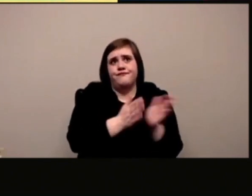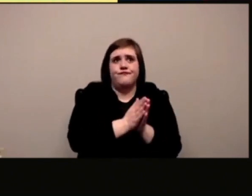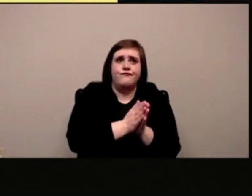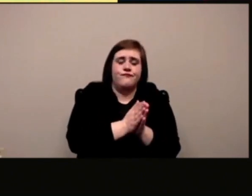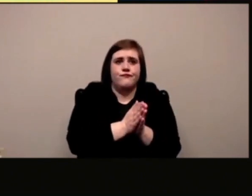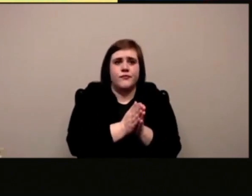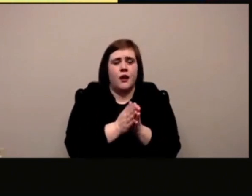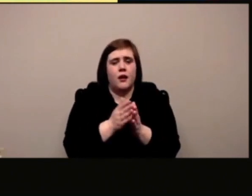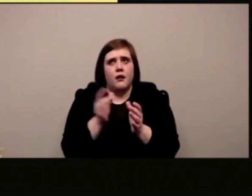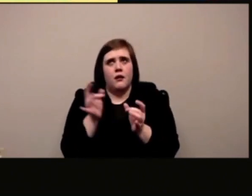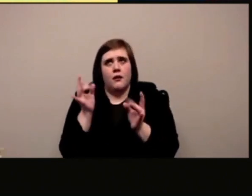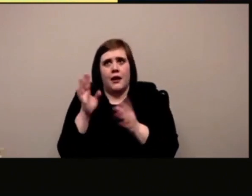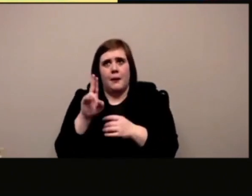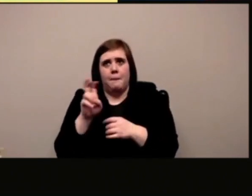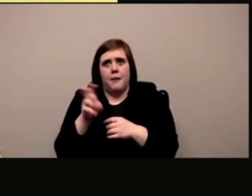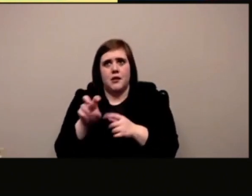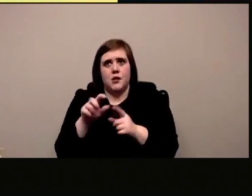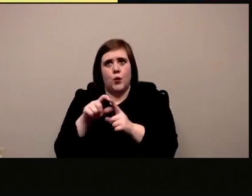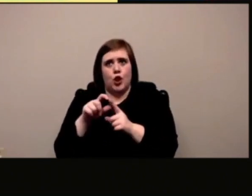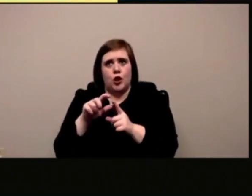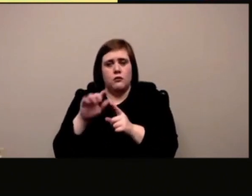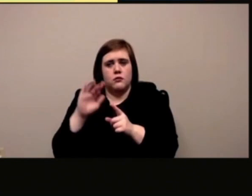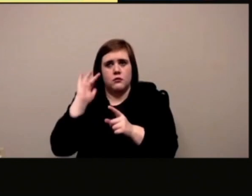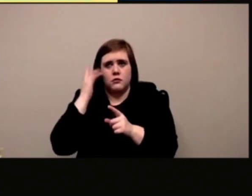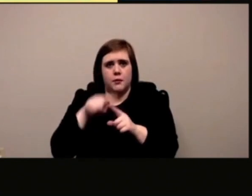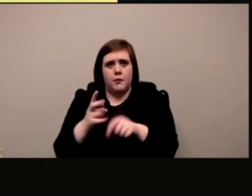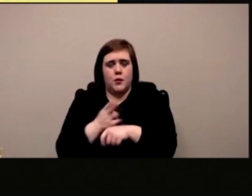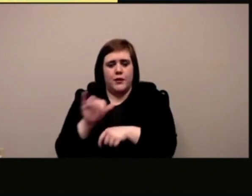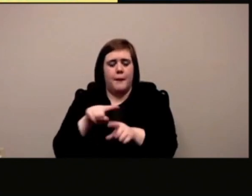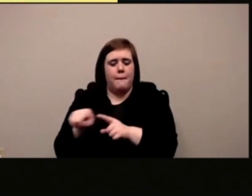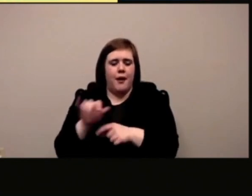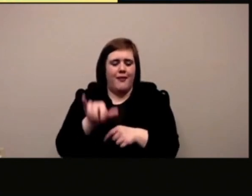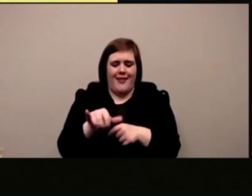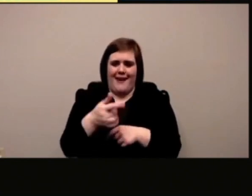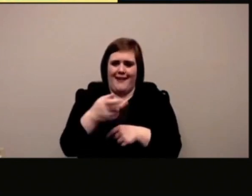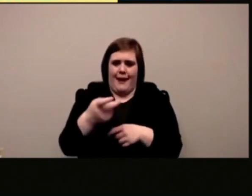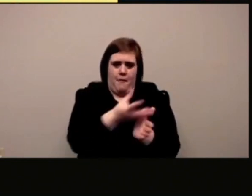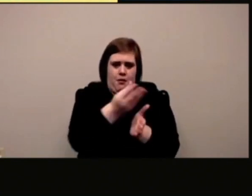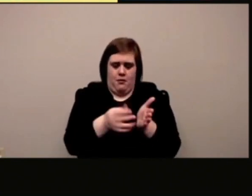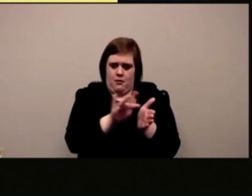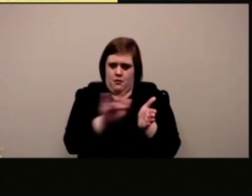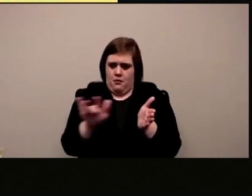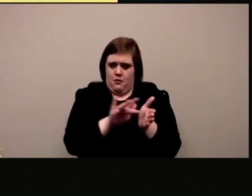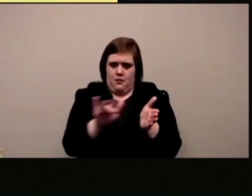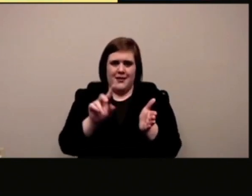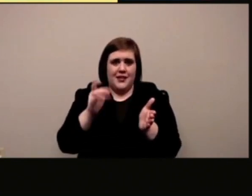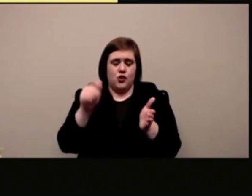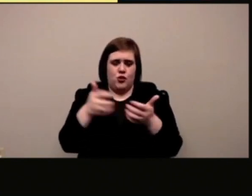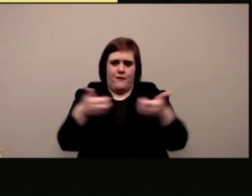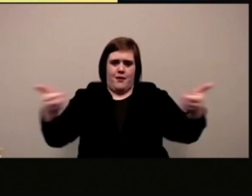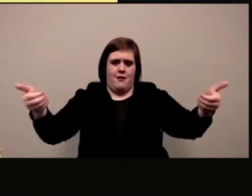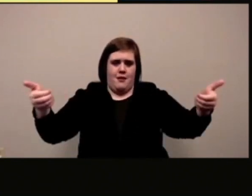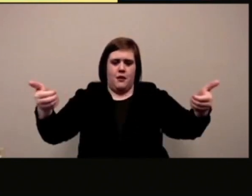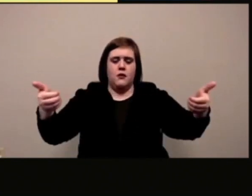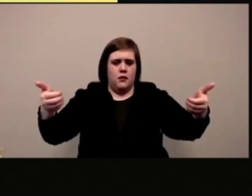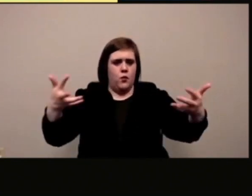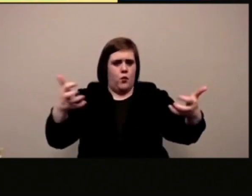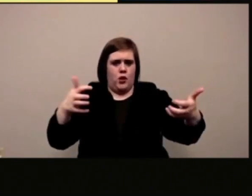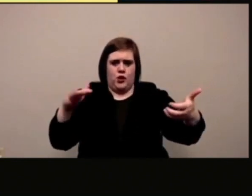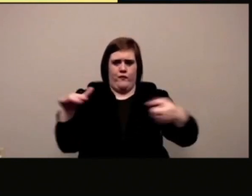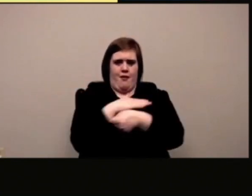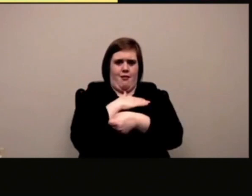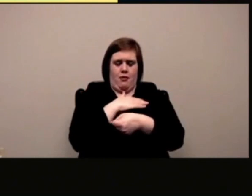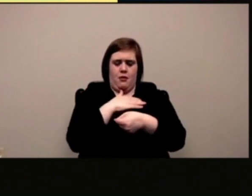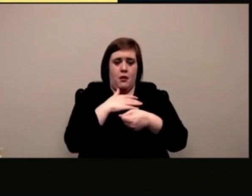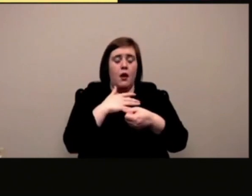hate the buzzwords, I'm using them, the gap, the digital divide that we talk about wanting to fill. Well, that takes